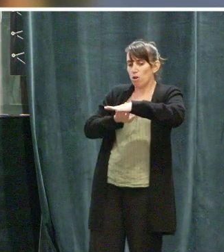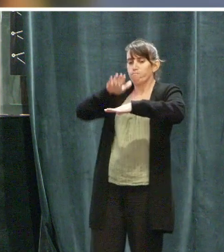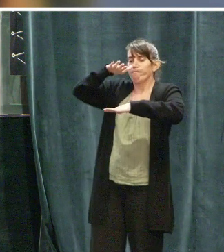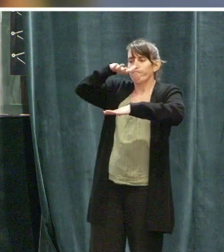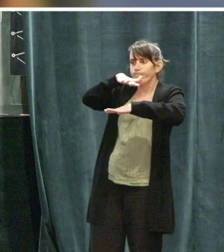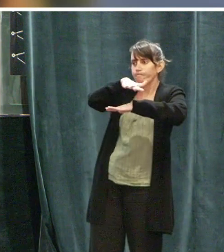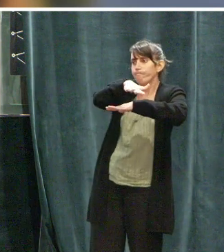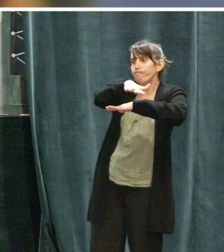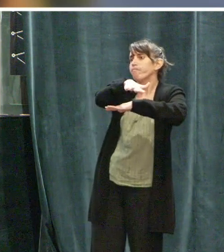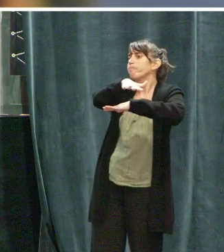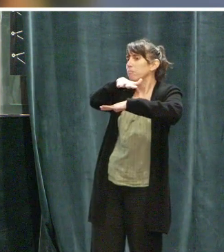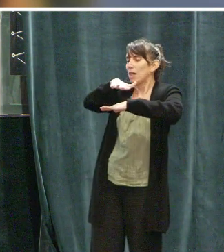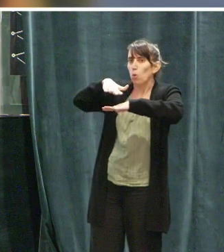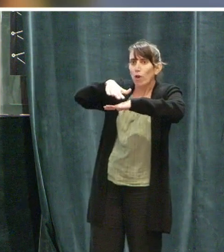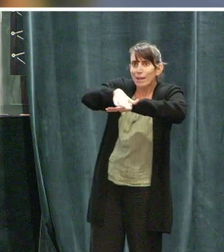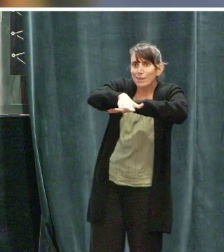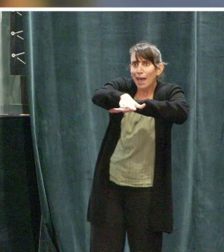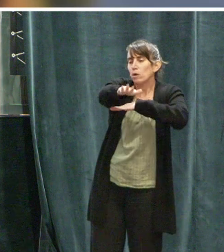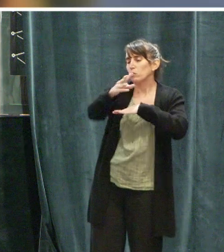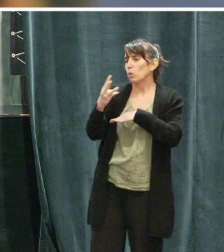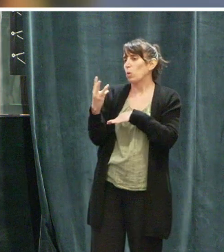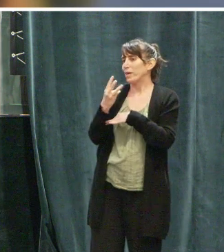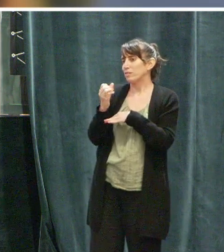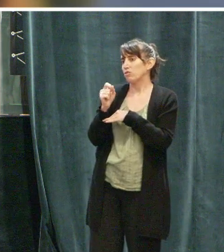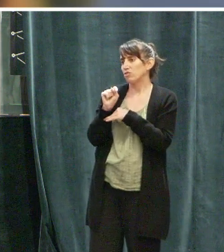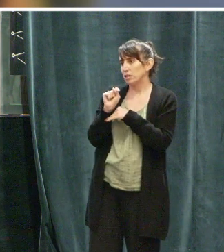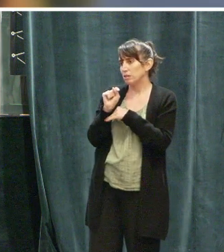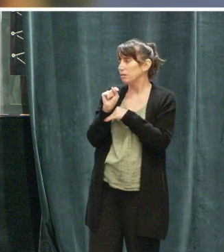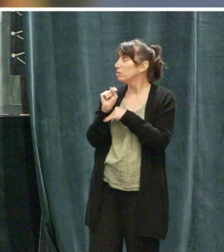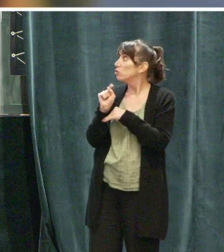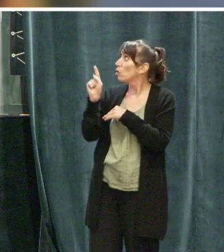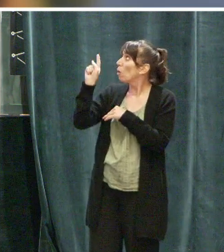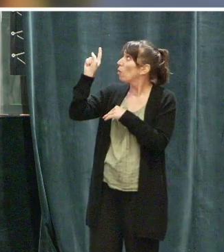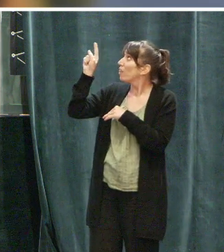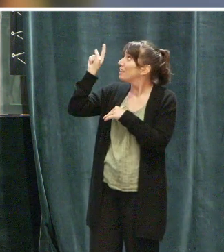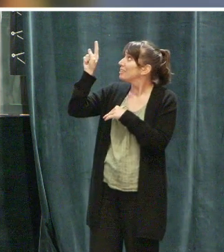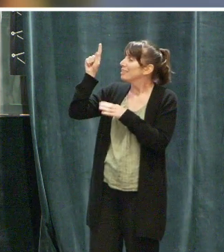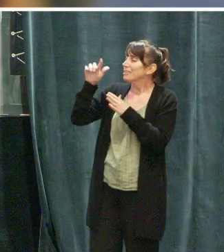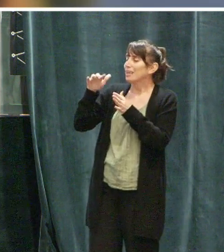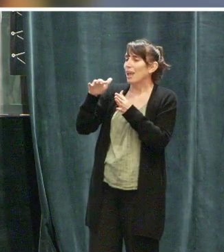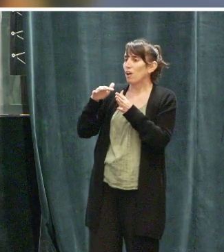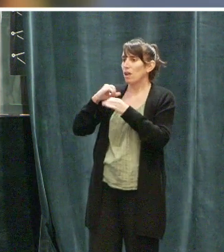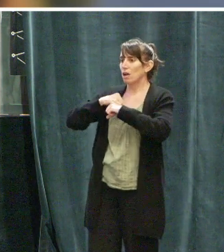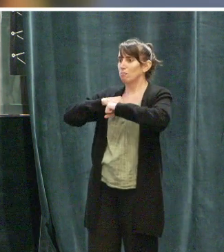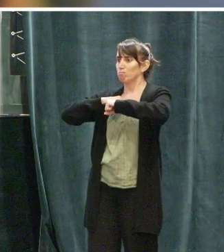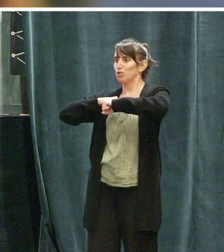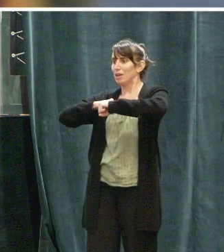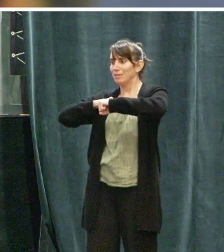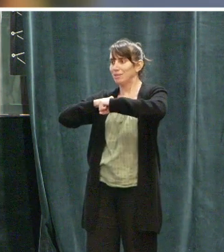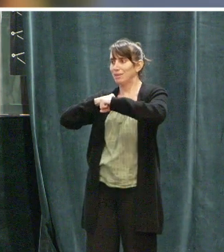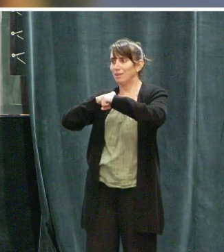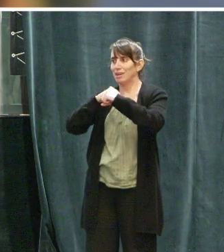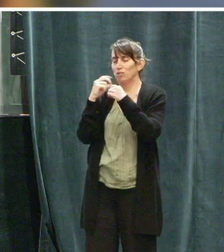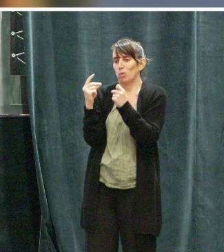ran down West Street. So we want to get this area protected as quickly as